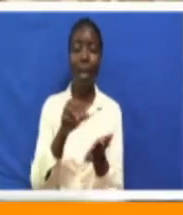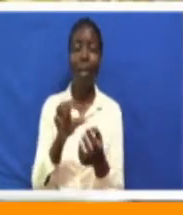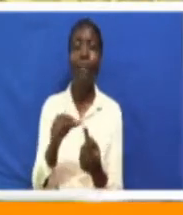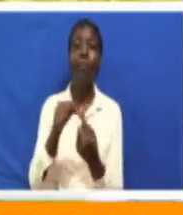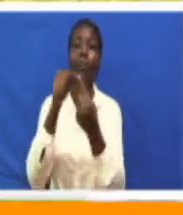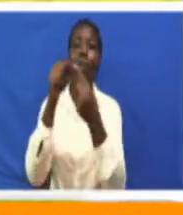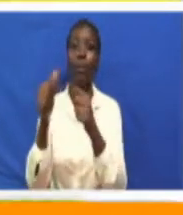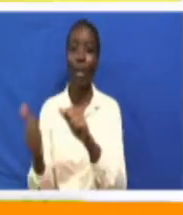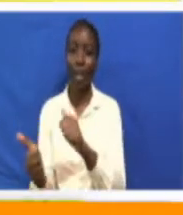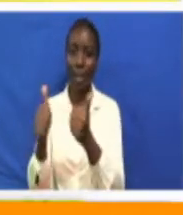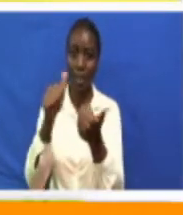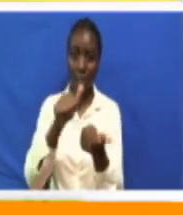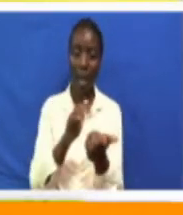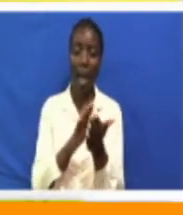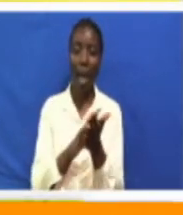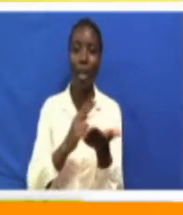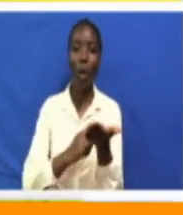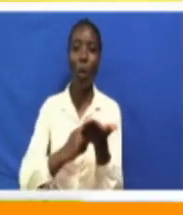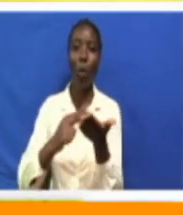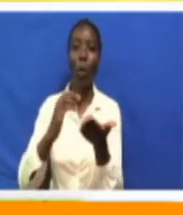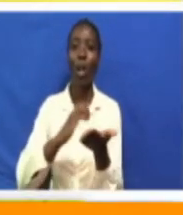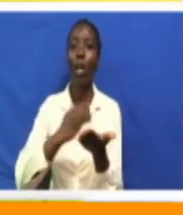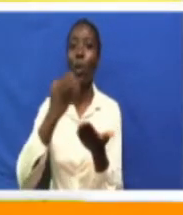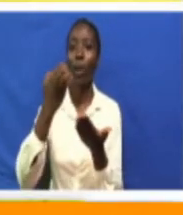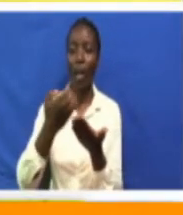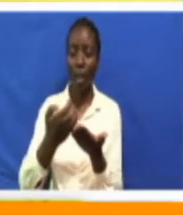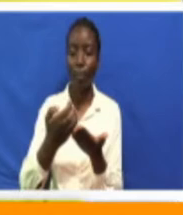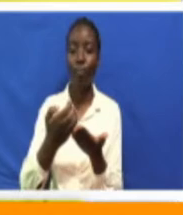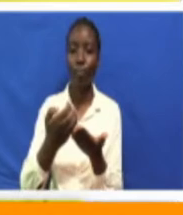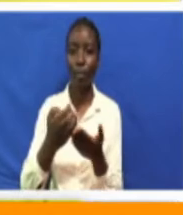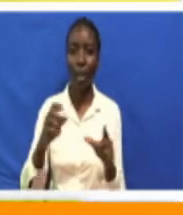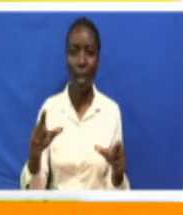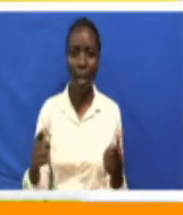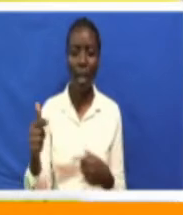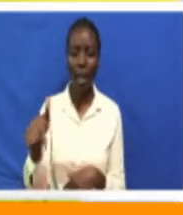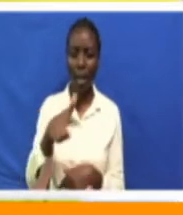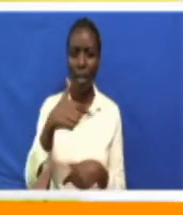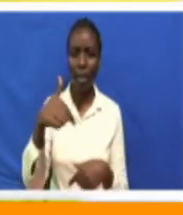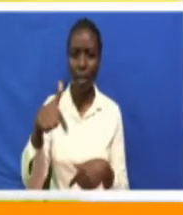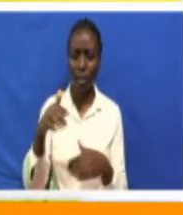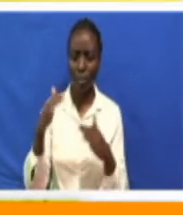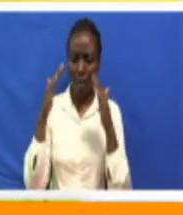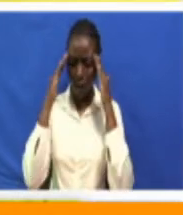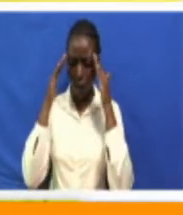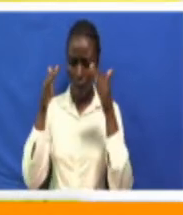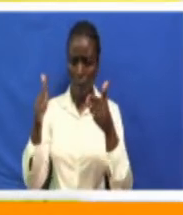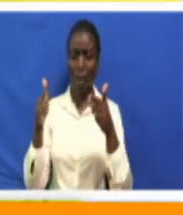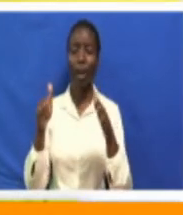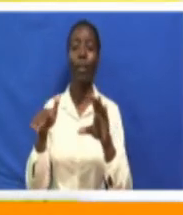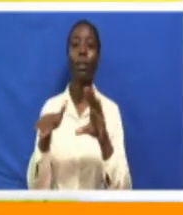and the Holy Eucharist let us be fervent members